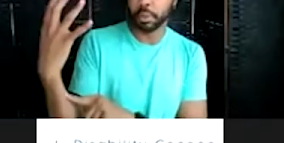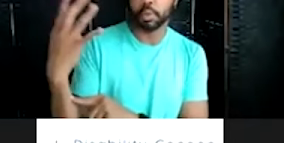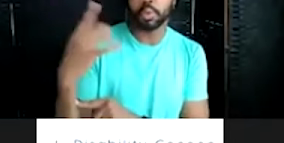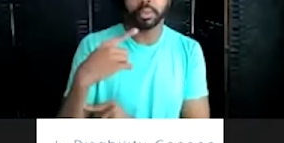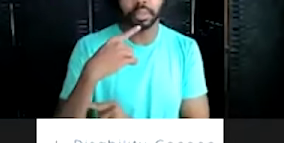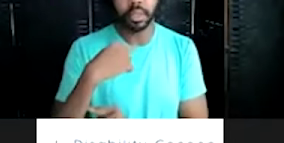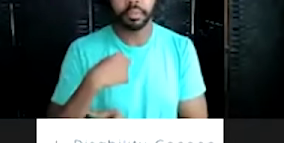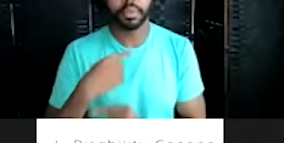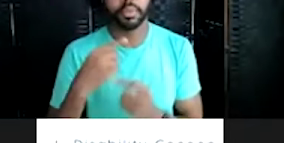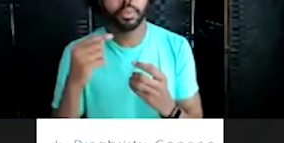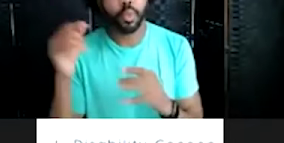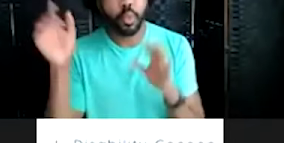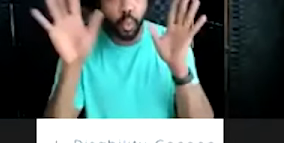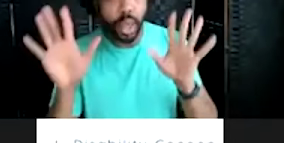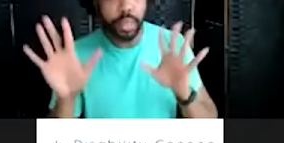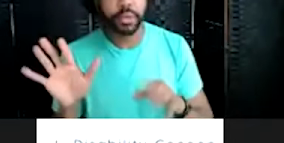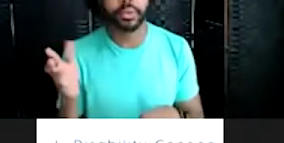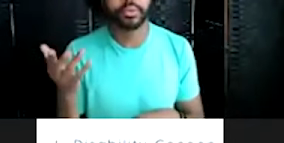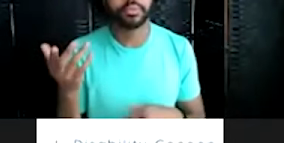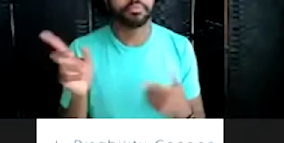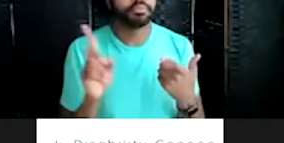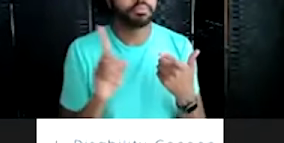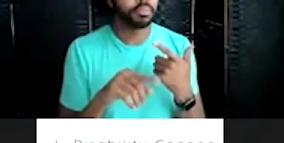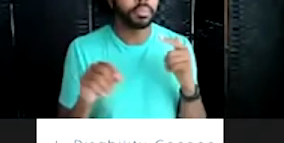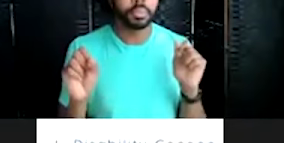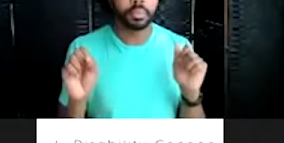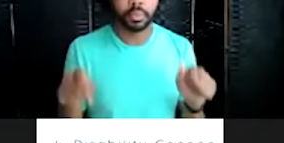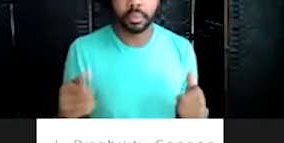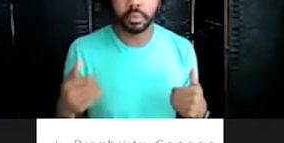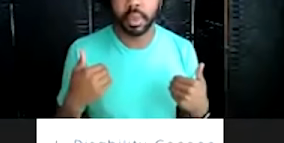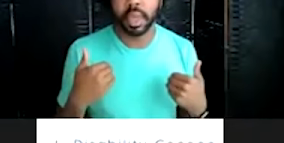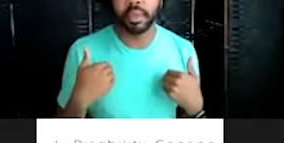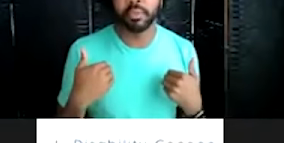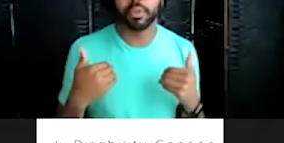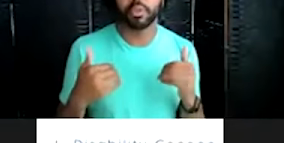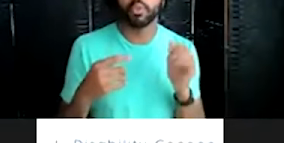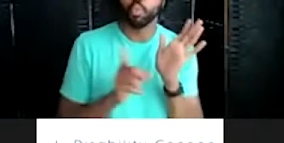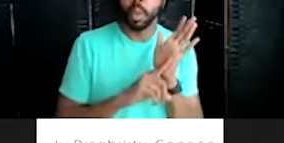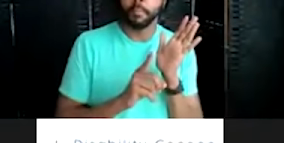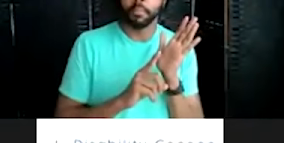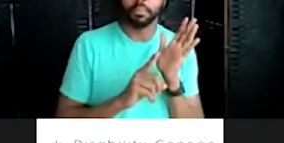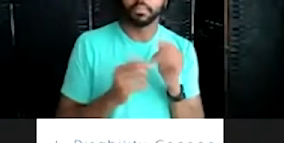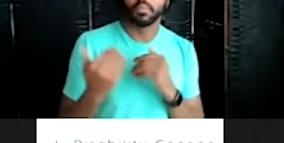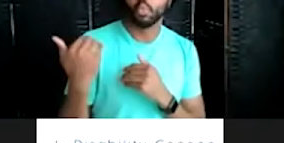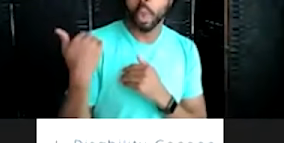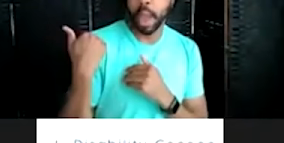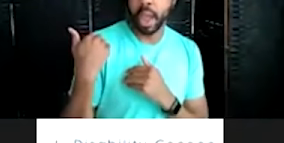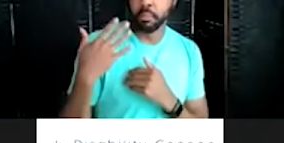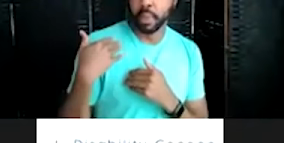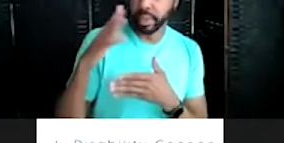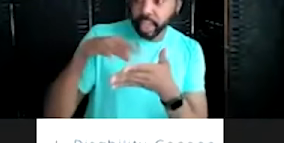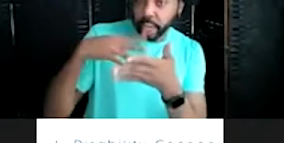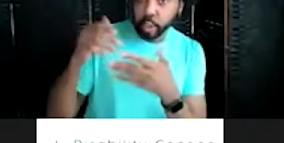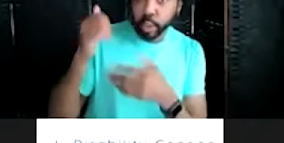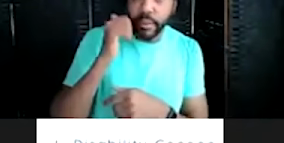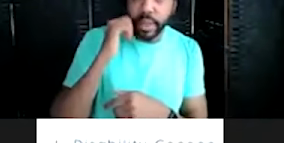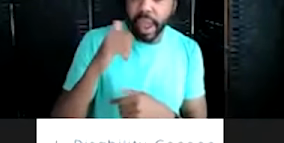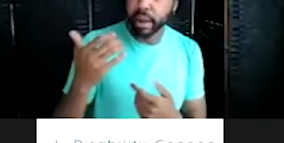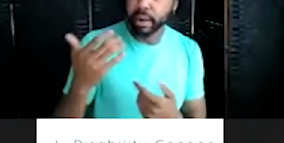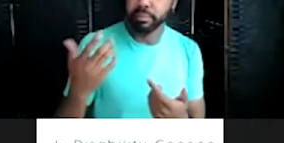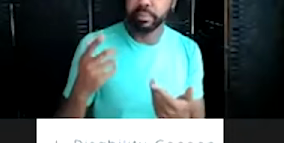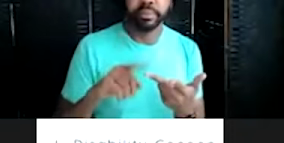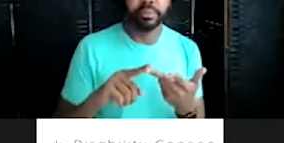You can have it remind you of your schedule for the day. Tell you what's on the schedule. You can have it tell you